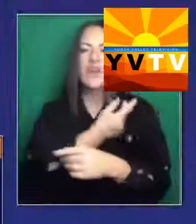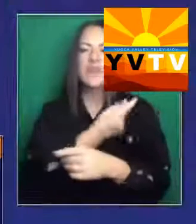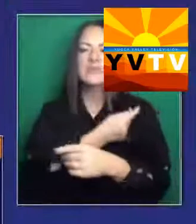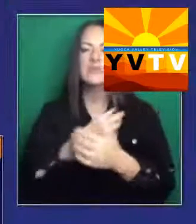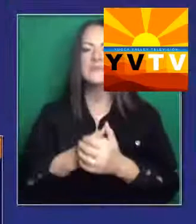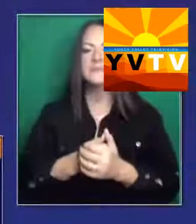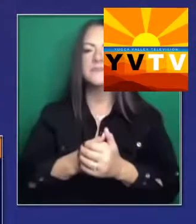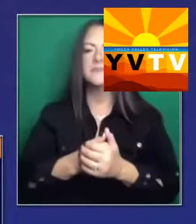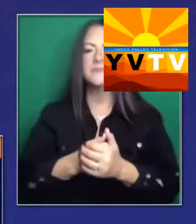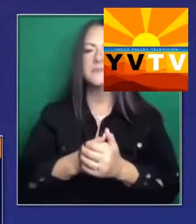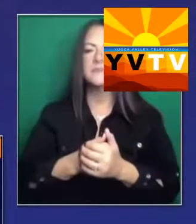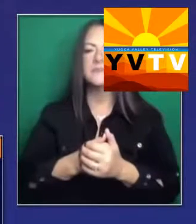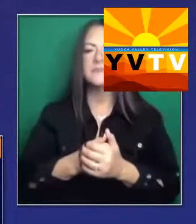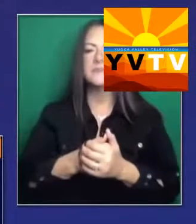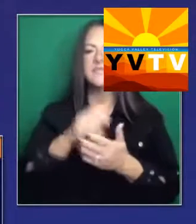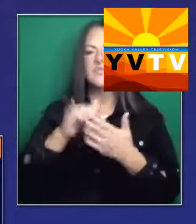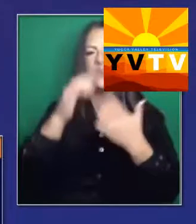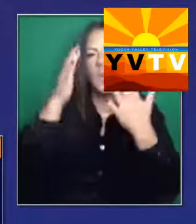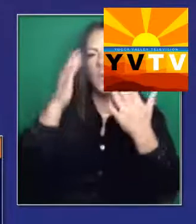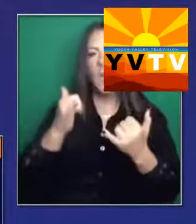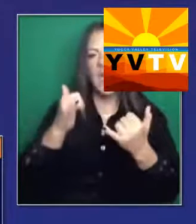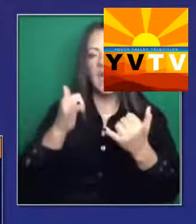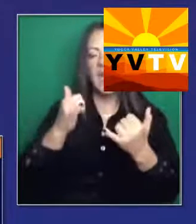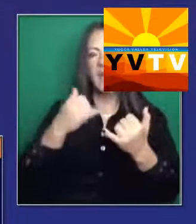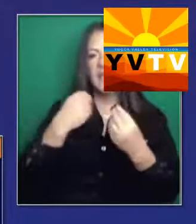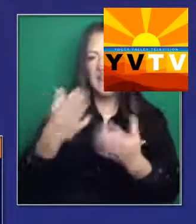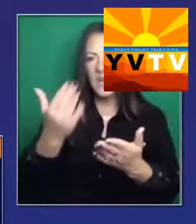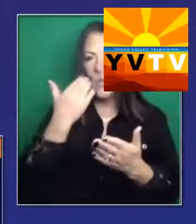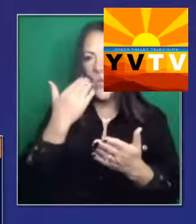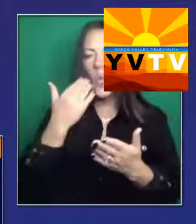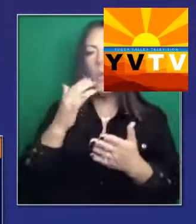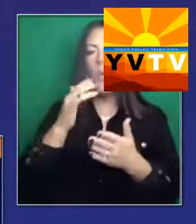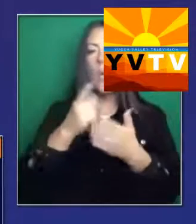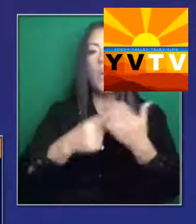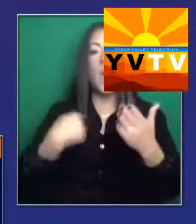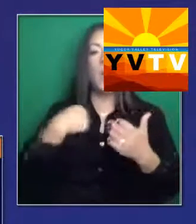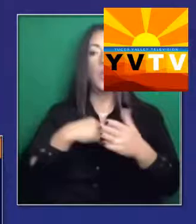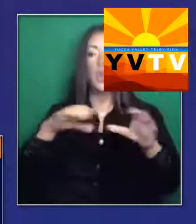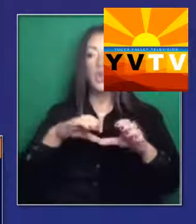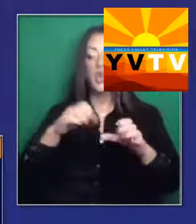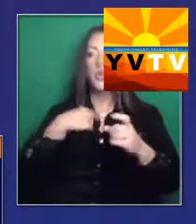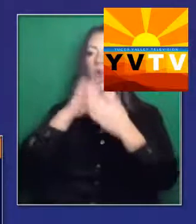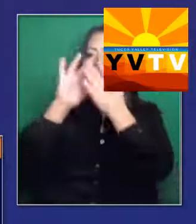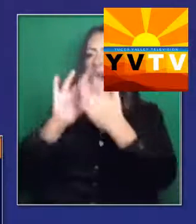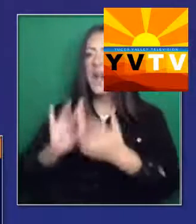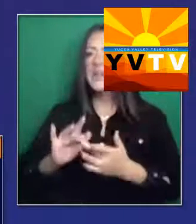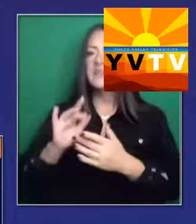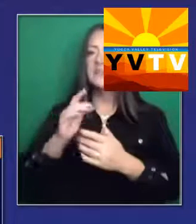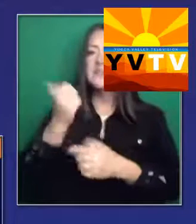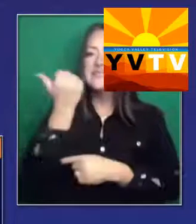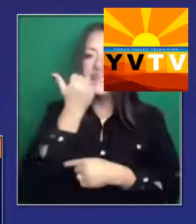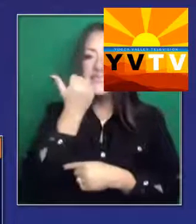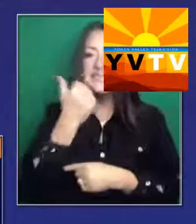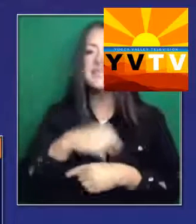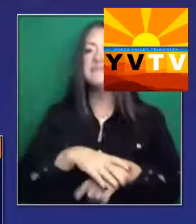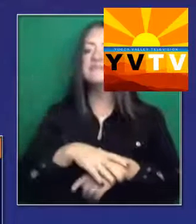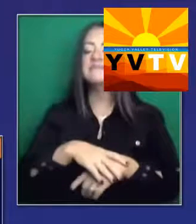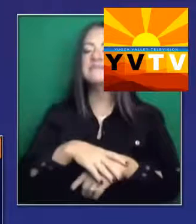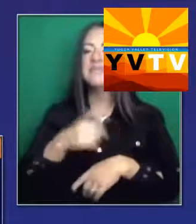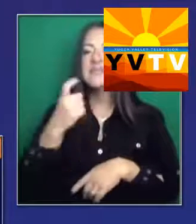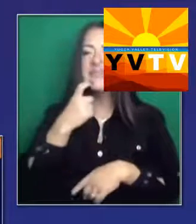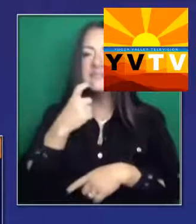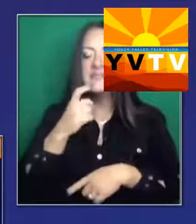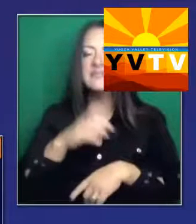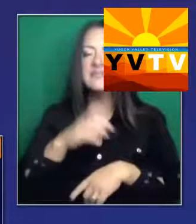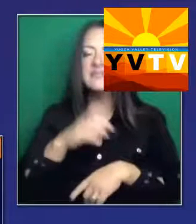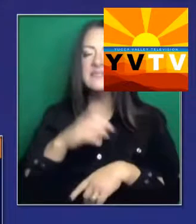our efforts to work with dentists, to work with pharmacy techs, where you've got a whole, we have every day here at the